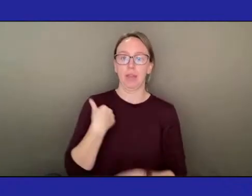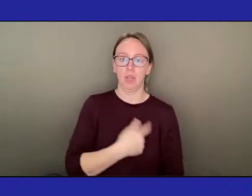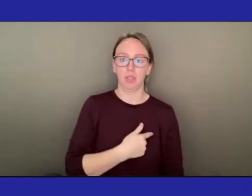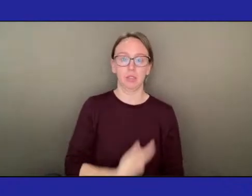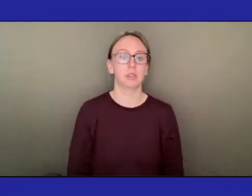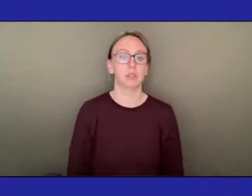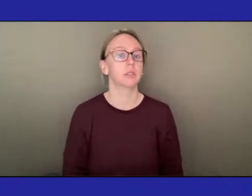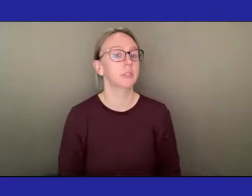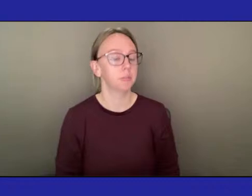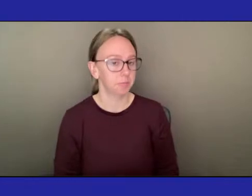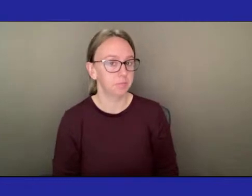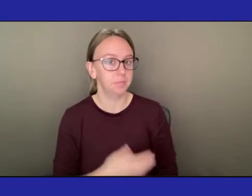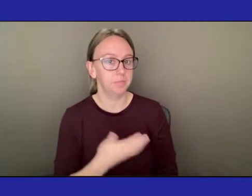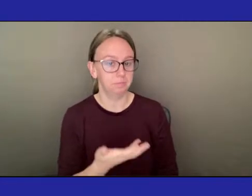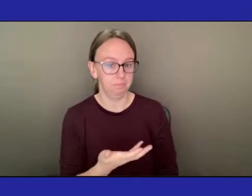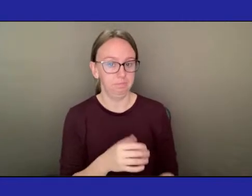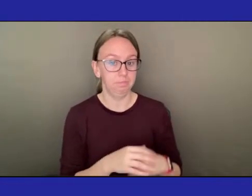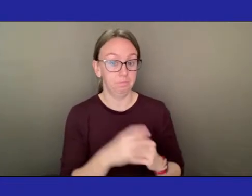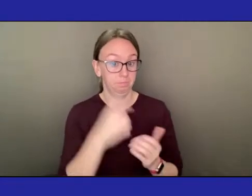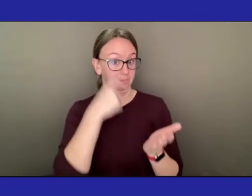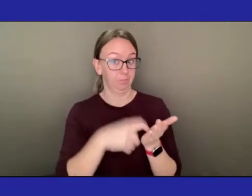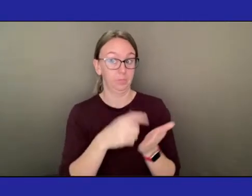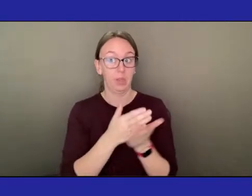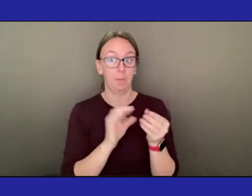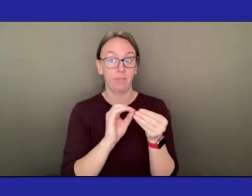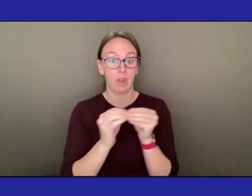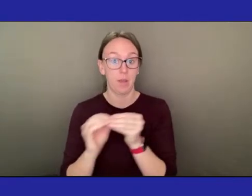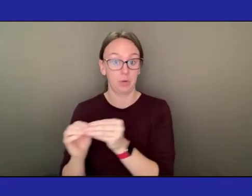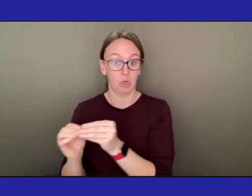So you see some of the numbers since the